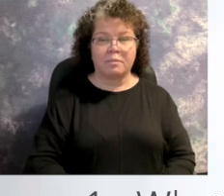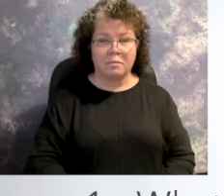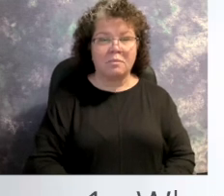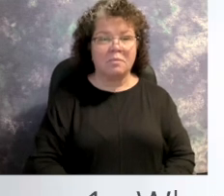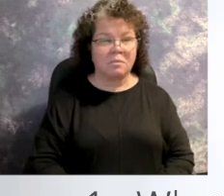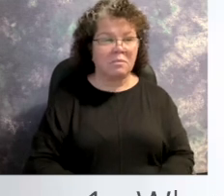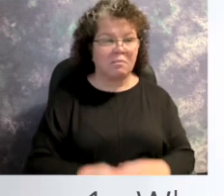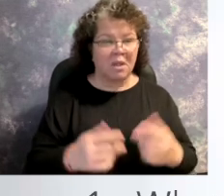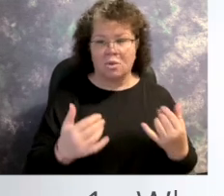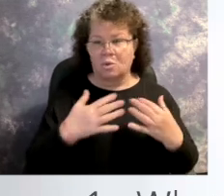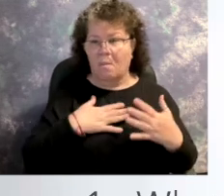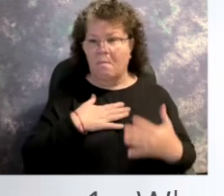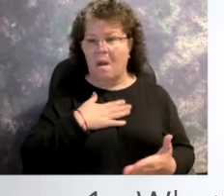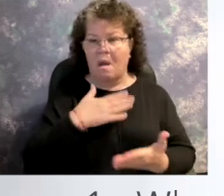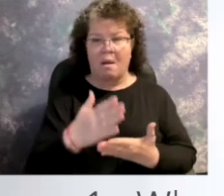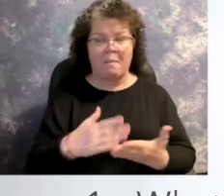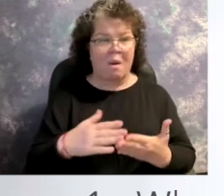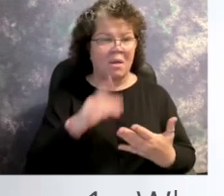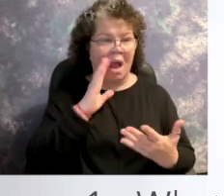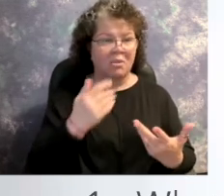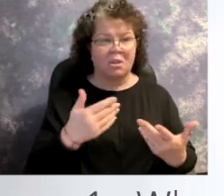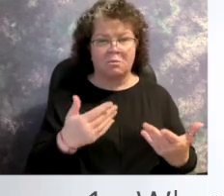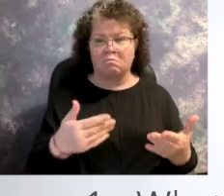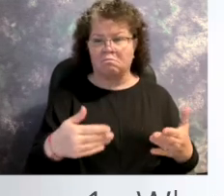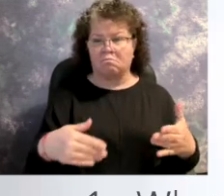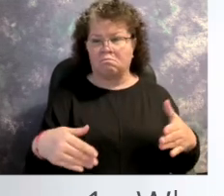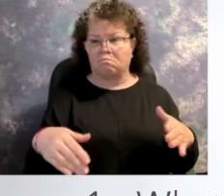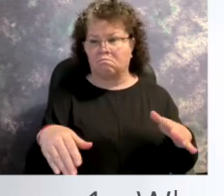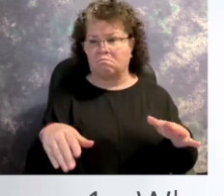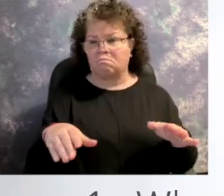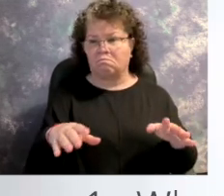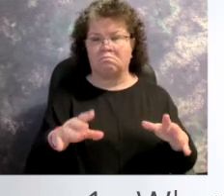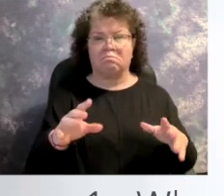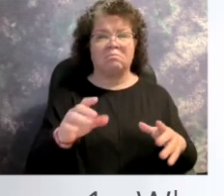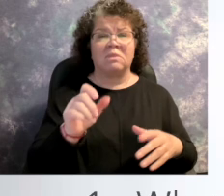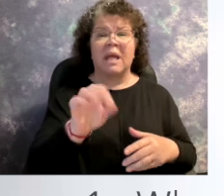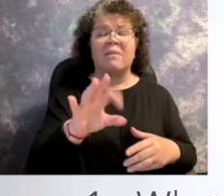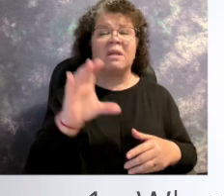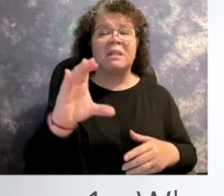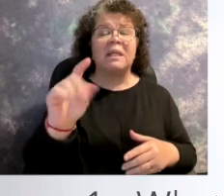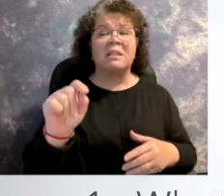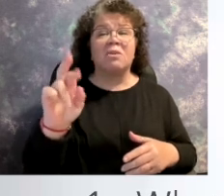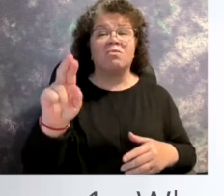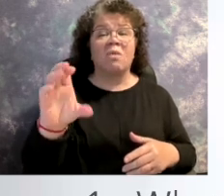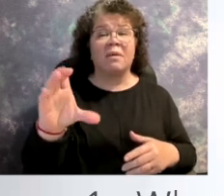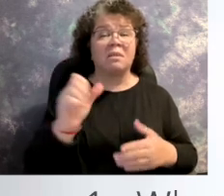So I'm going to wrap up and see if anyone has any to see how CT Rocks can better serve